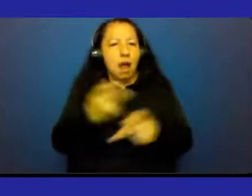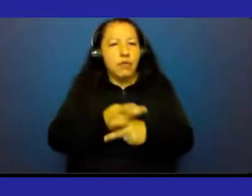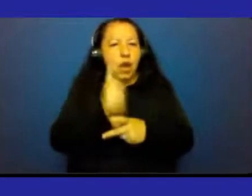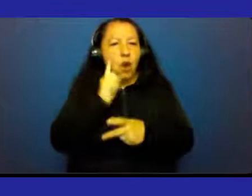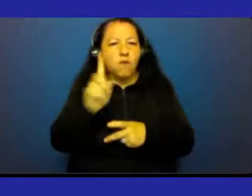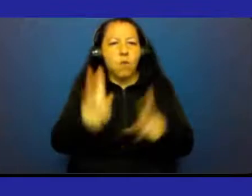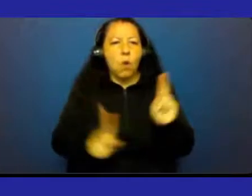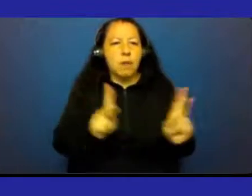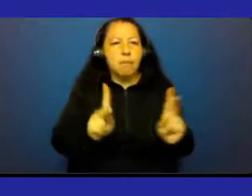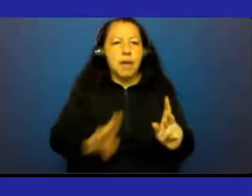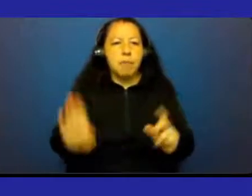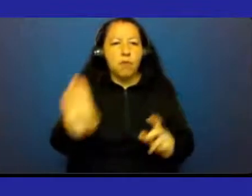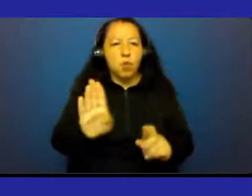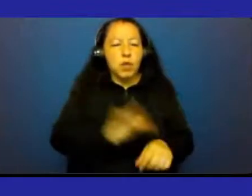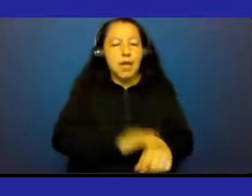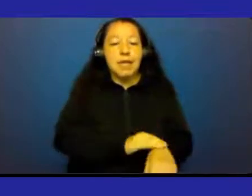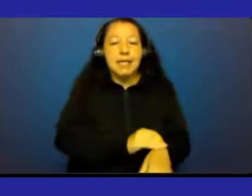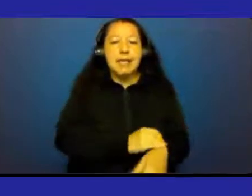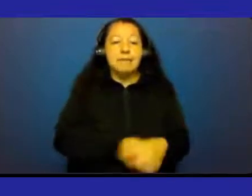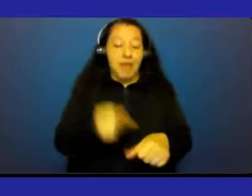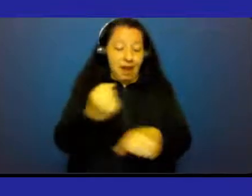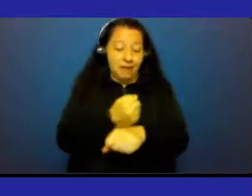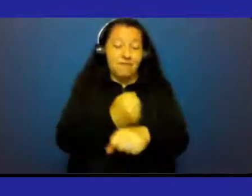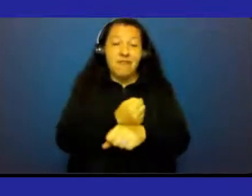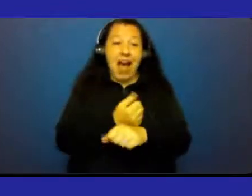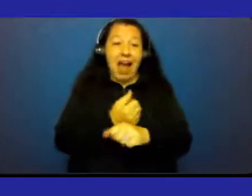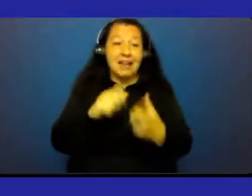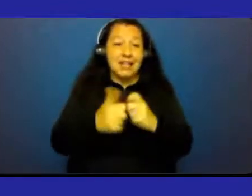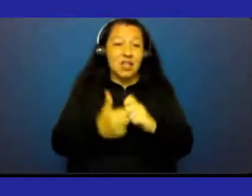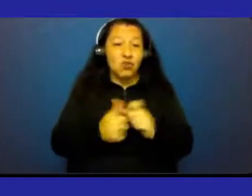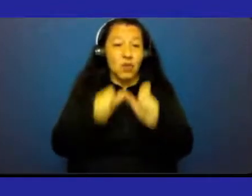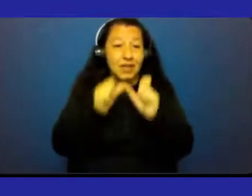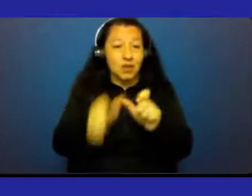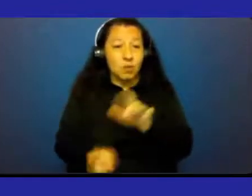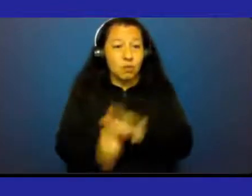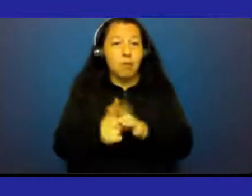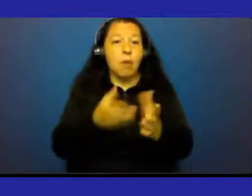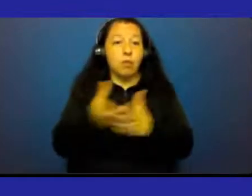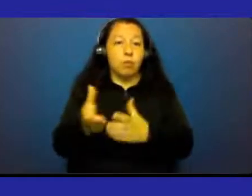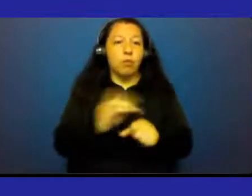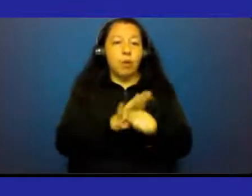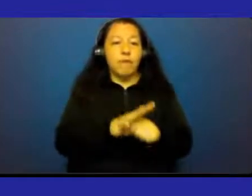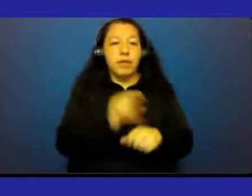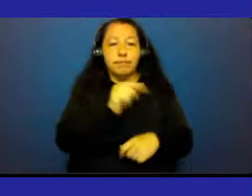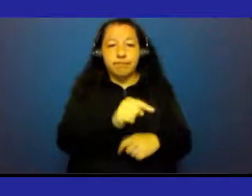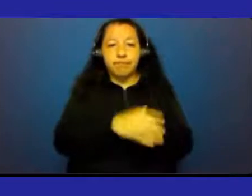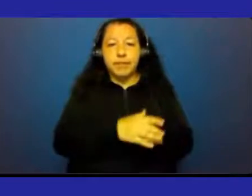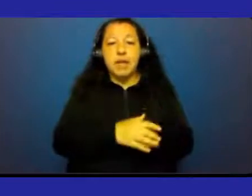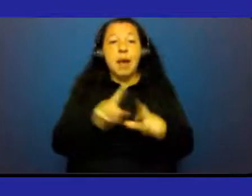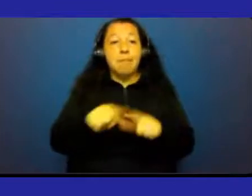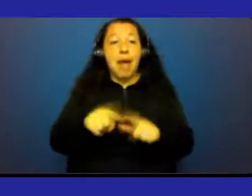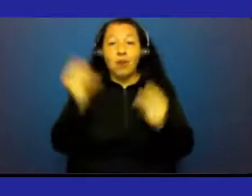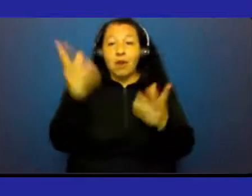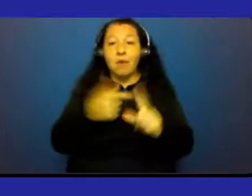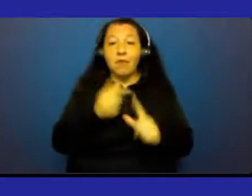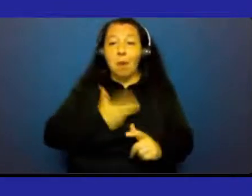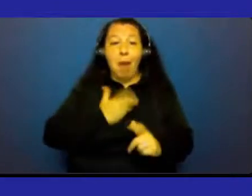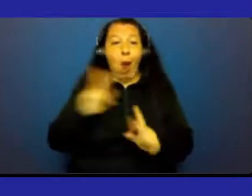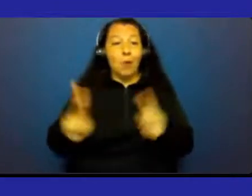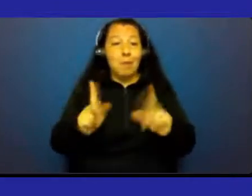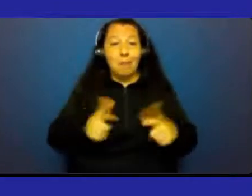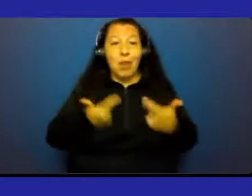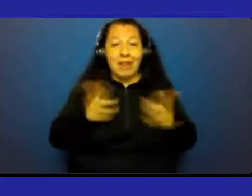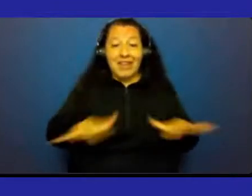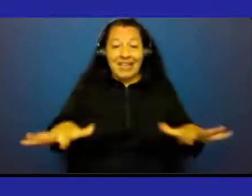to combat the issues facing the community. Based on my interaction and information from our residents, I am pleased to report